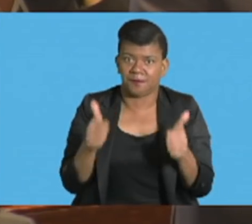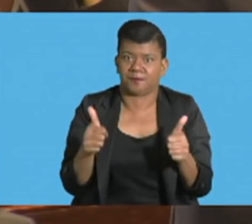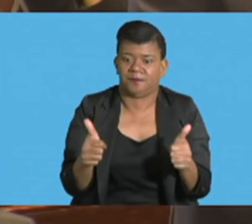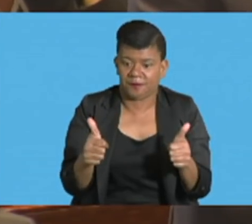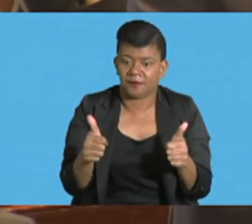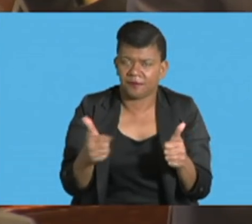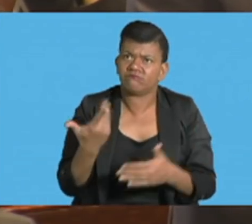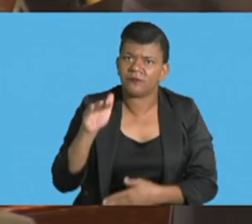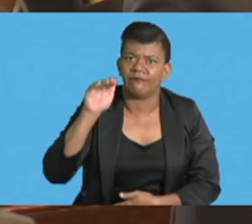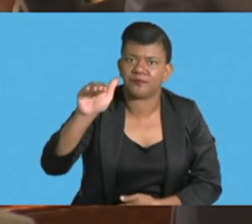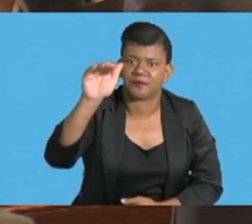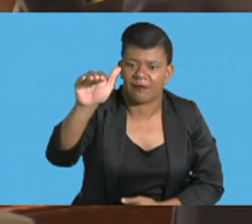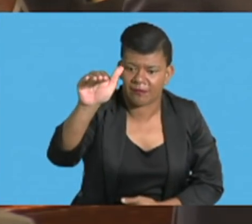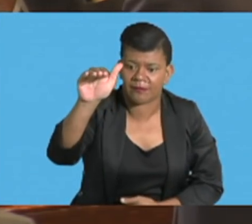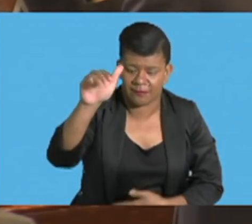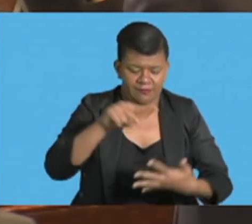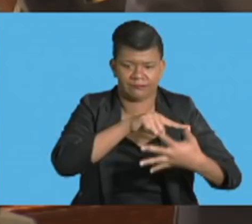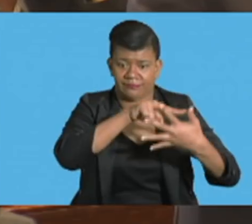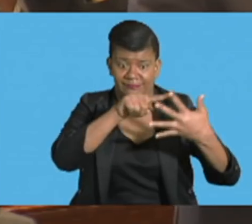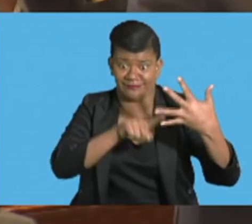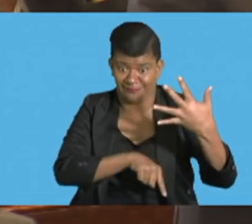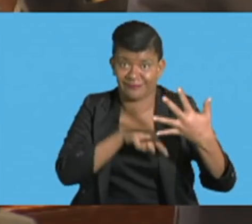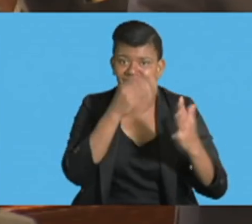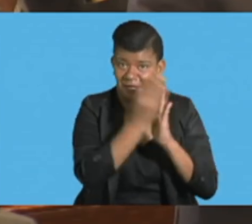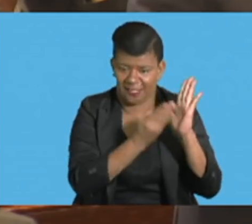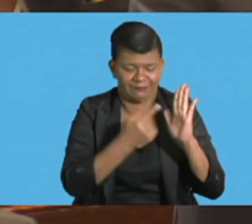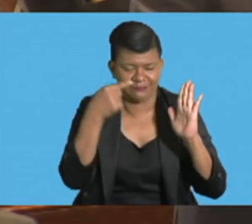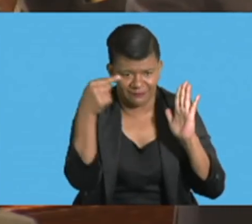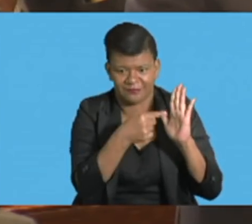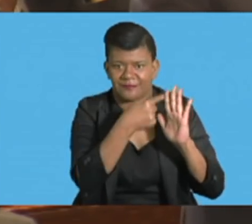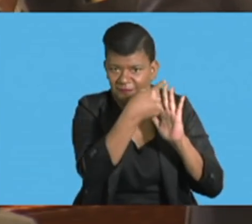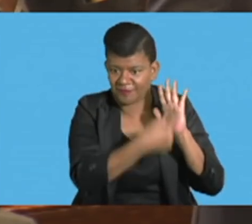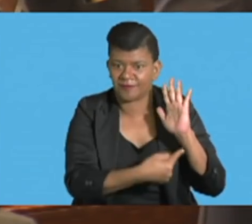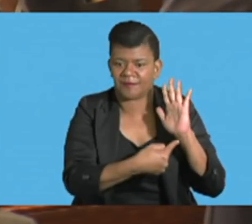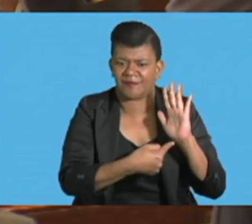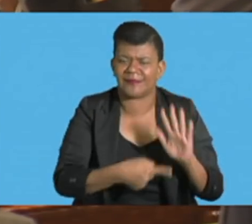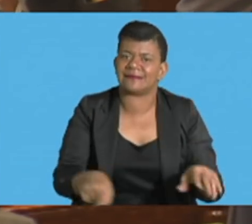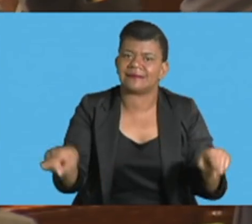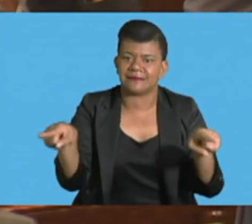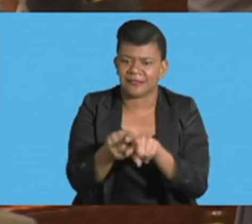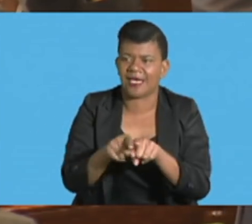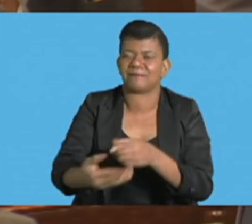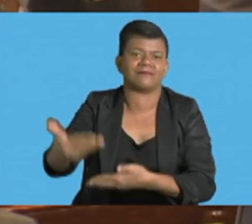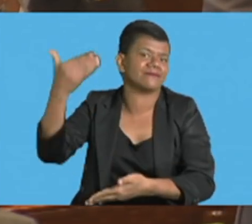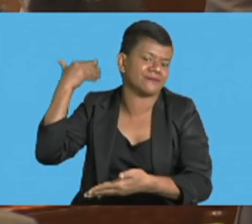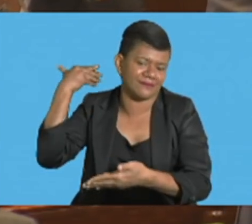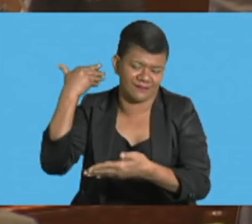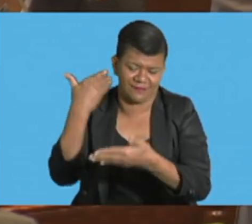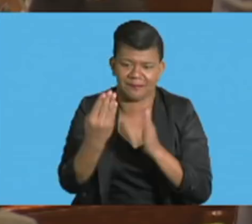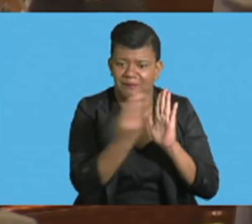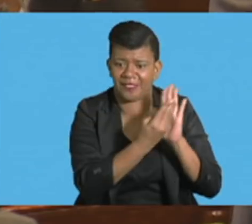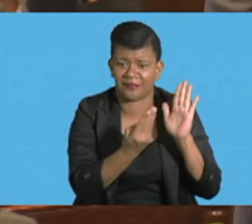What more can you ask for? This budget was, as all of our budgets have been, crafted with careful